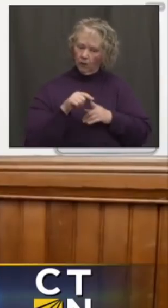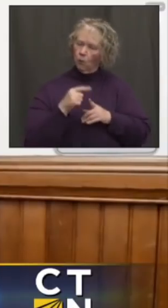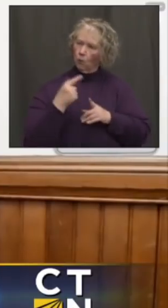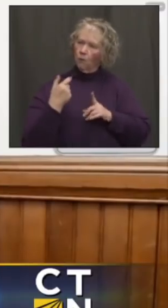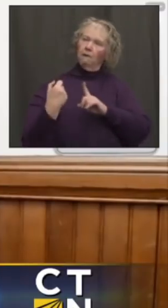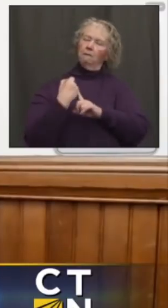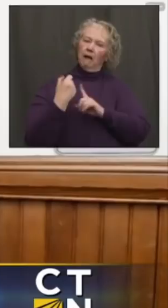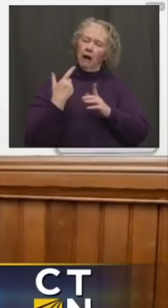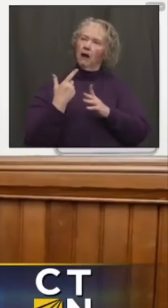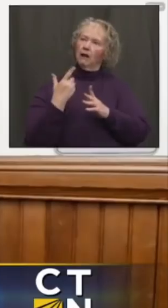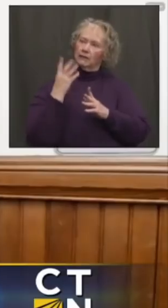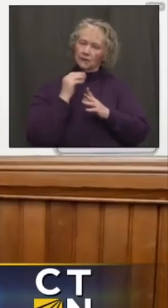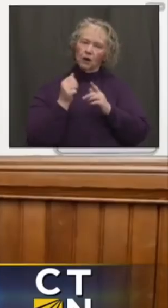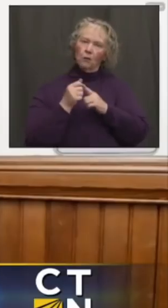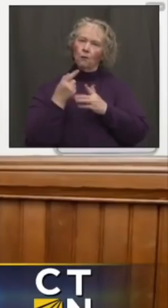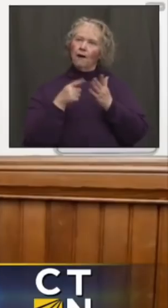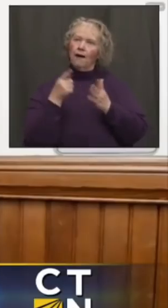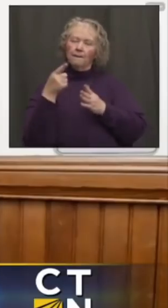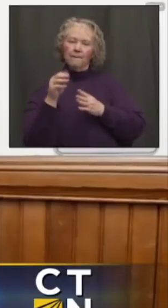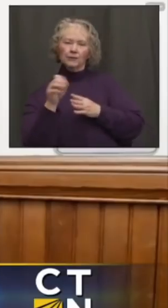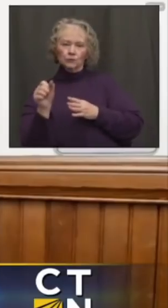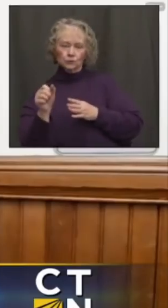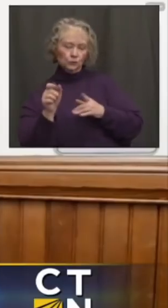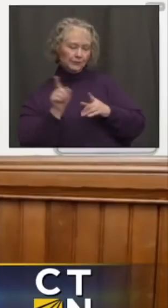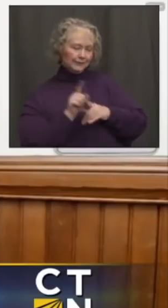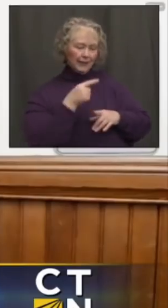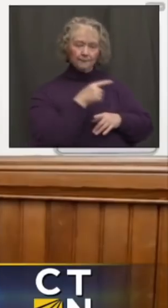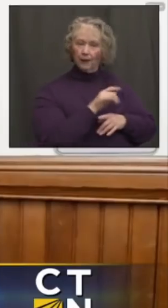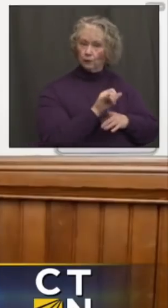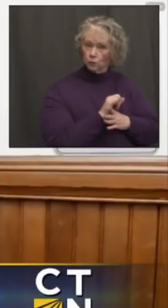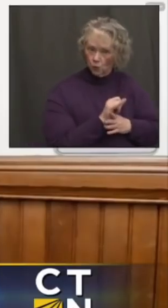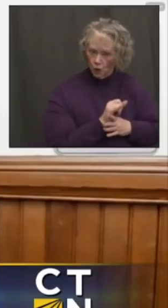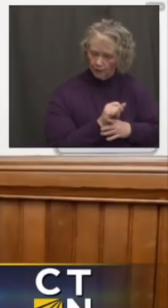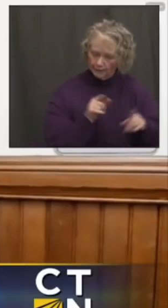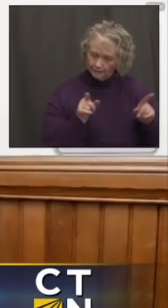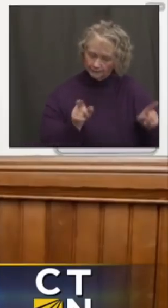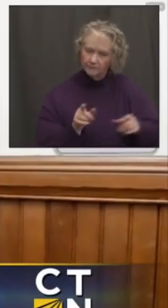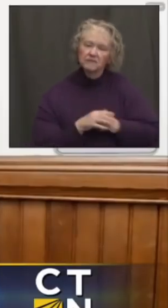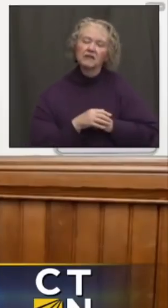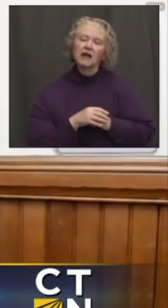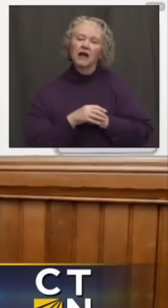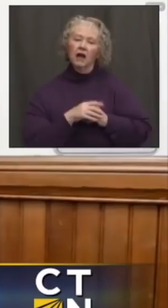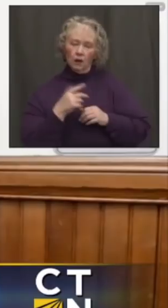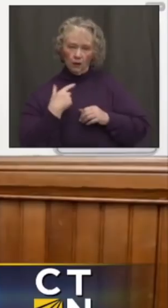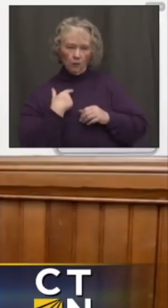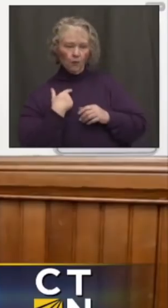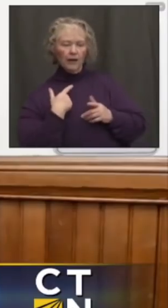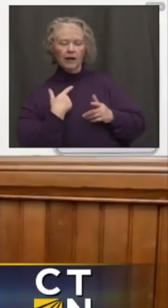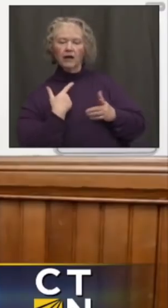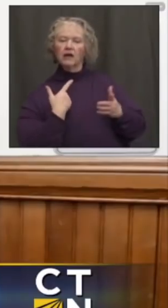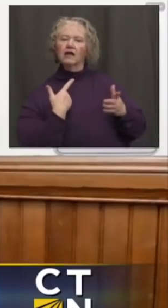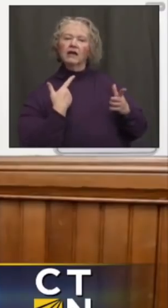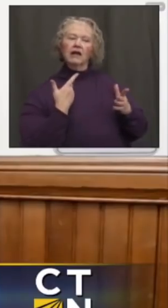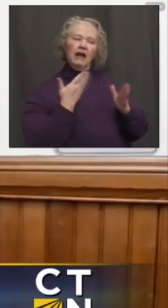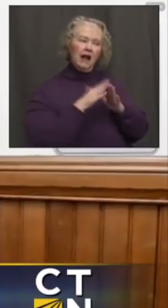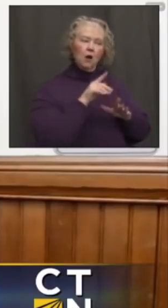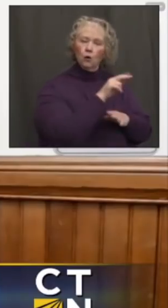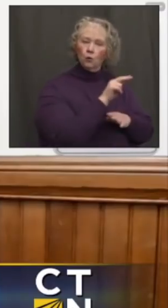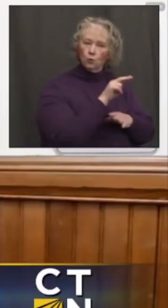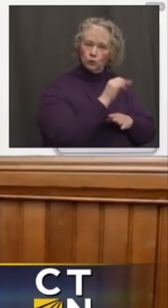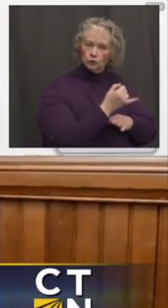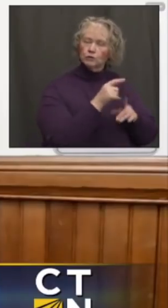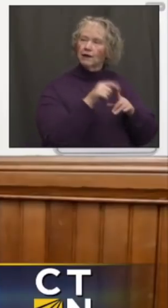just add as well, like I said, we're one of the very few states that have the situation in which, as the governor mentioned about Massachusetts, we have individuals in